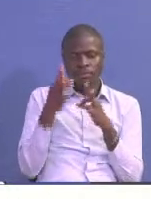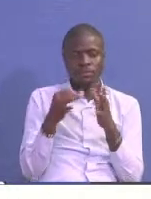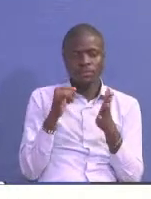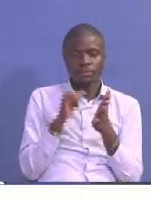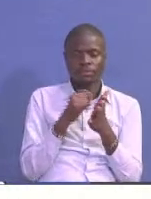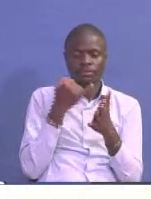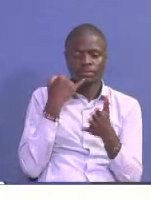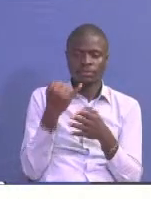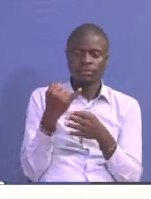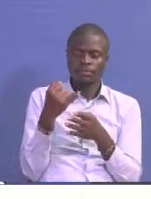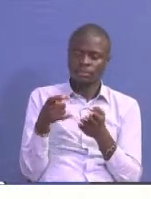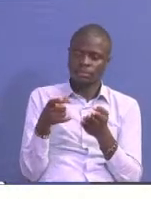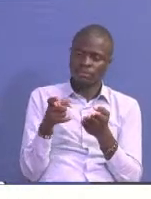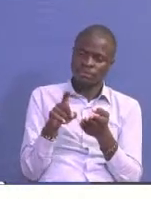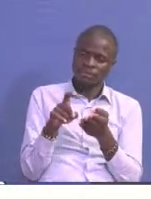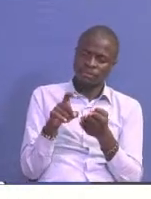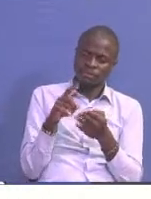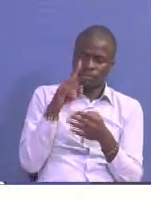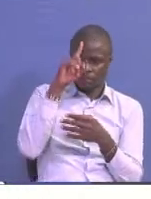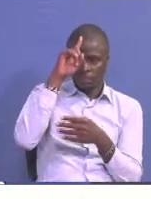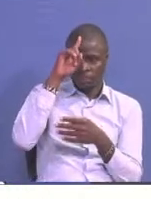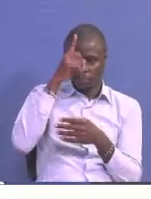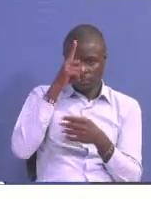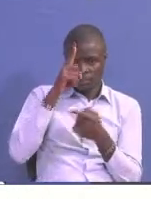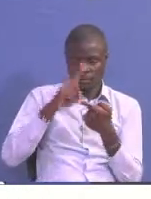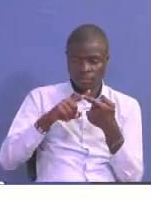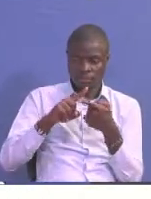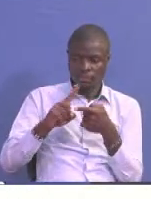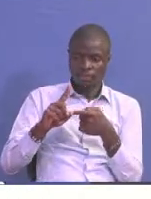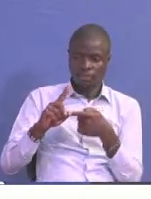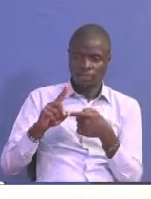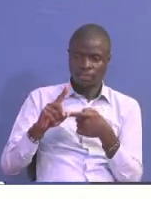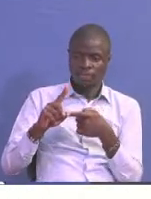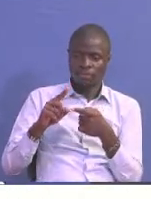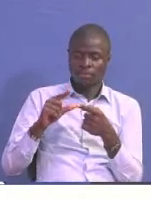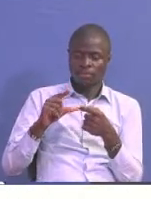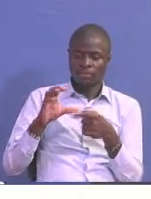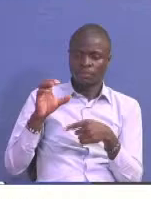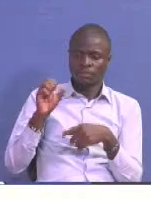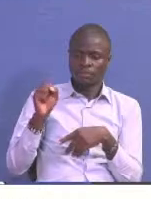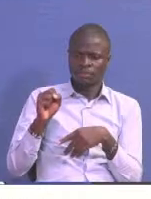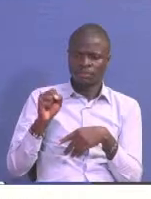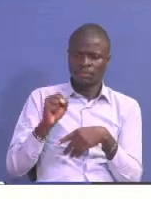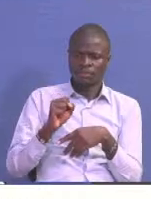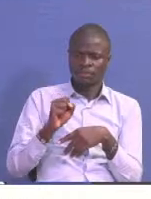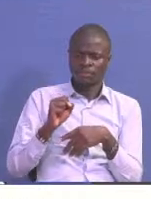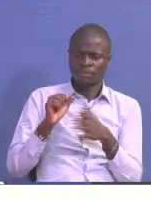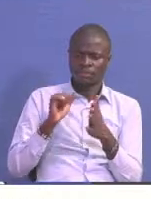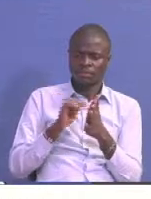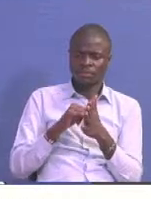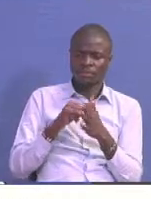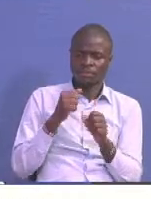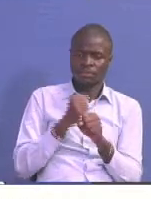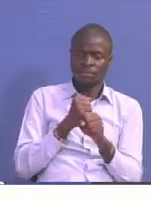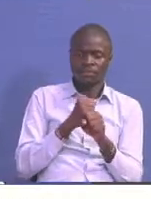put seriously to the ministry, to the cabinet, that will happen.